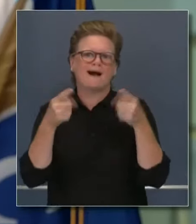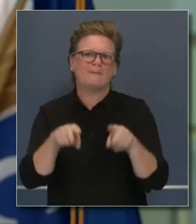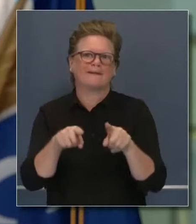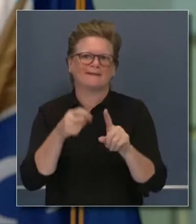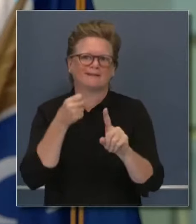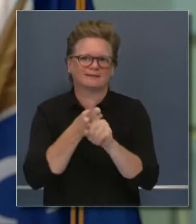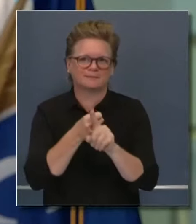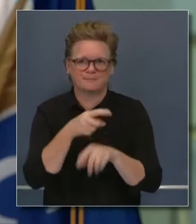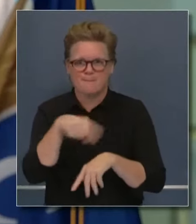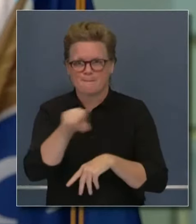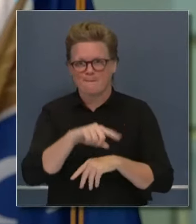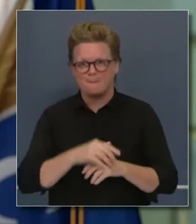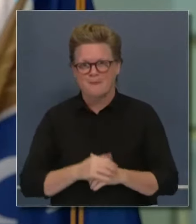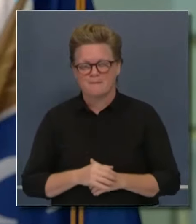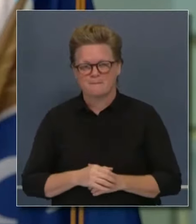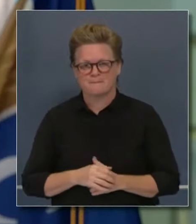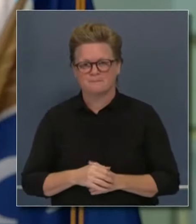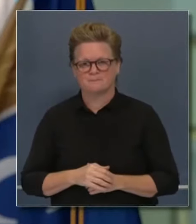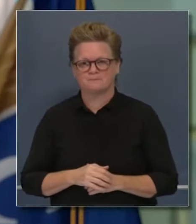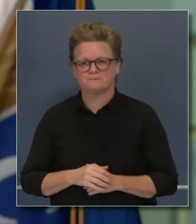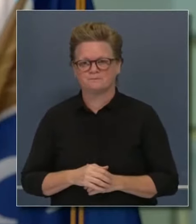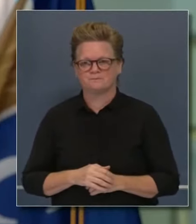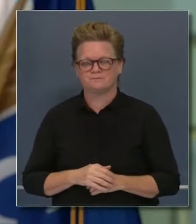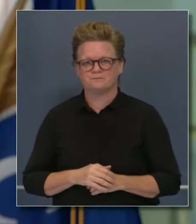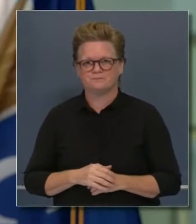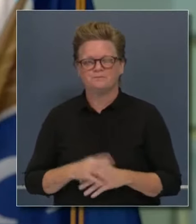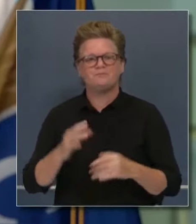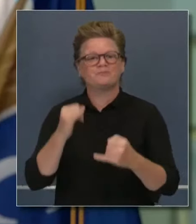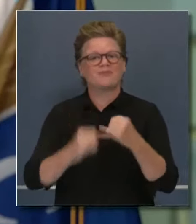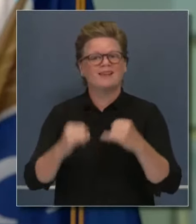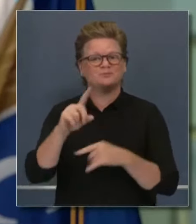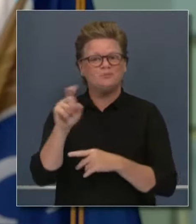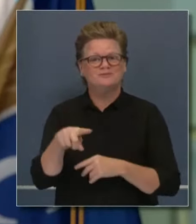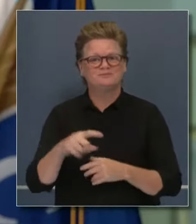well. Final question, Doug Sovereign, KCBS Radio.